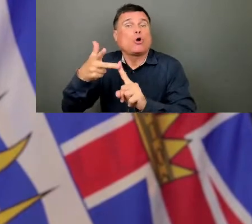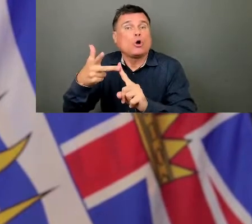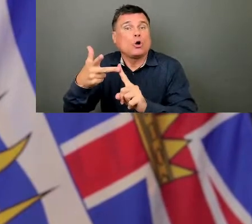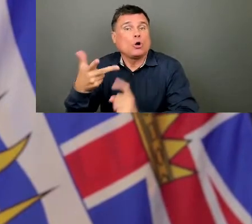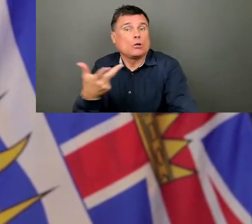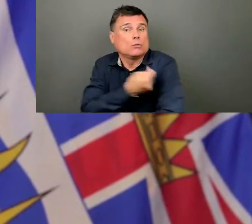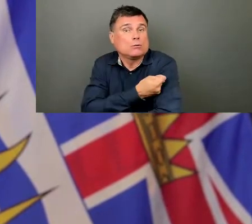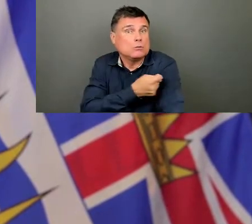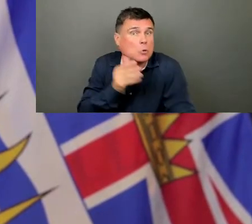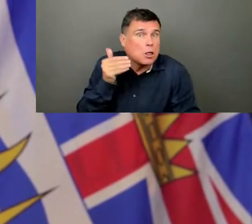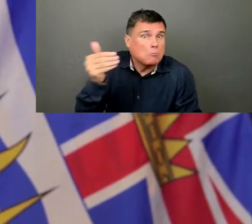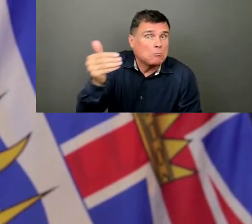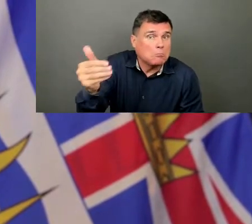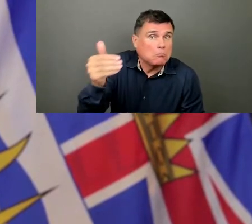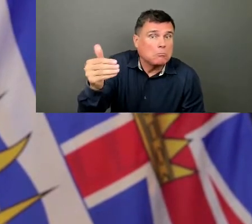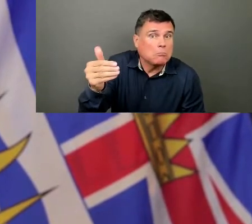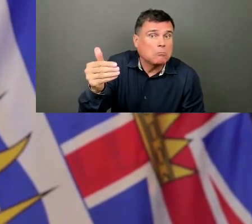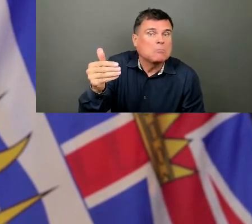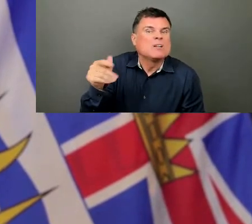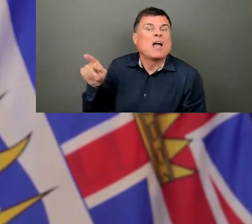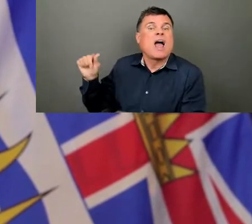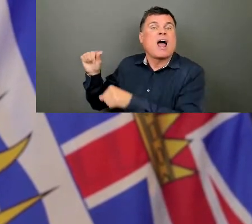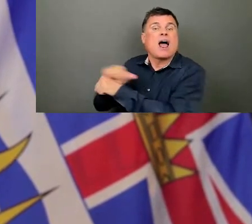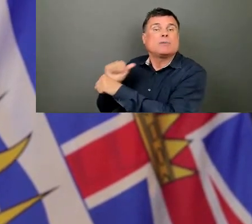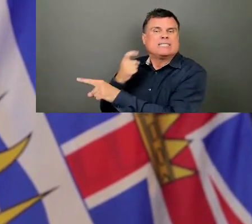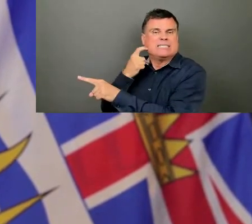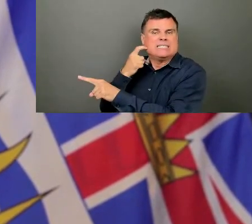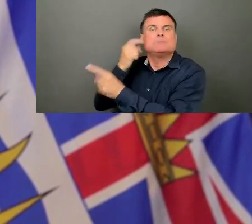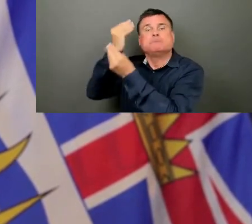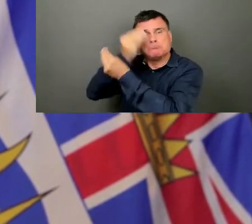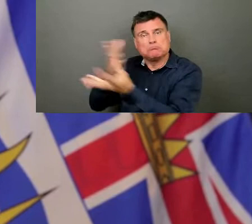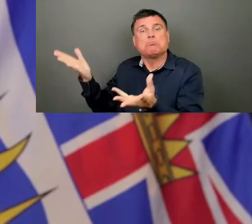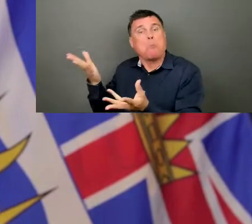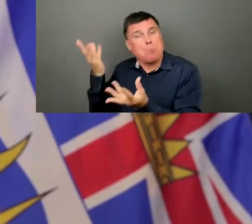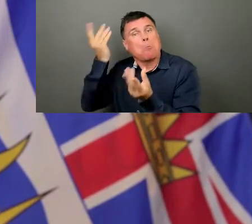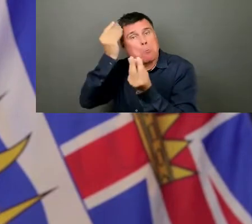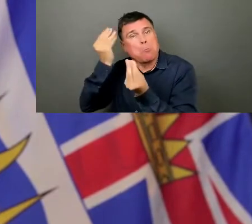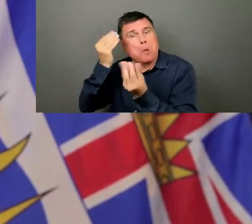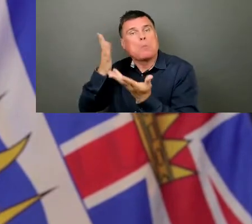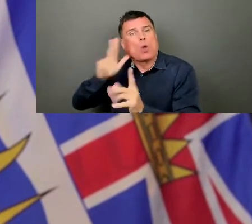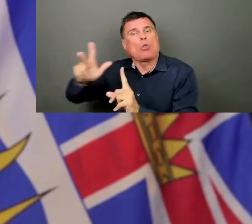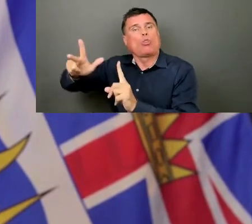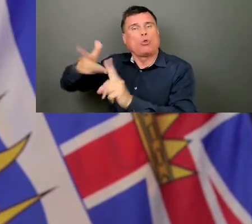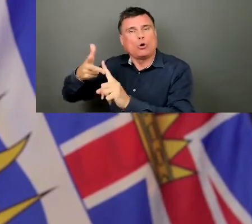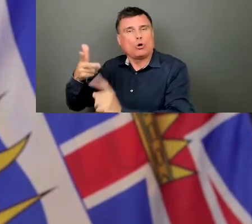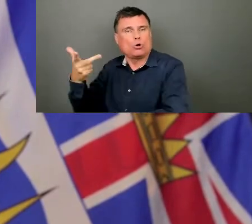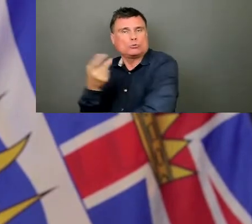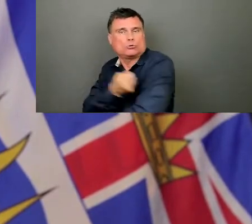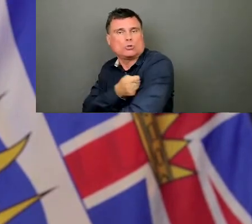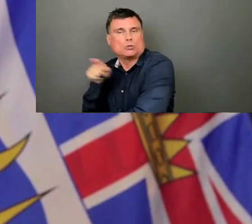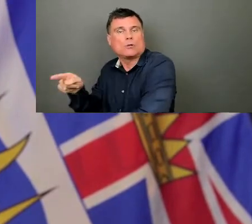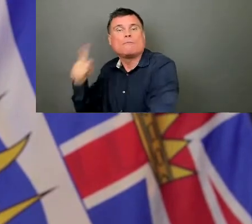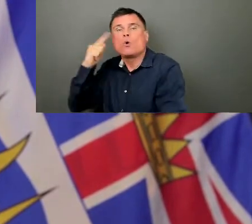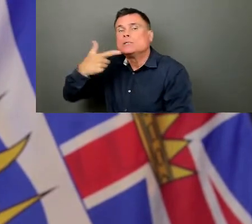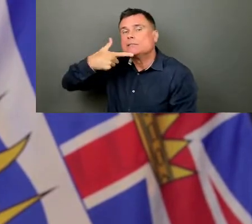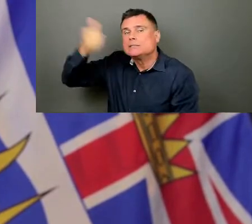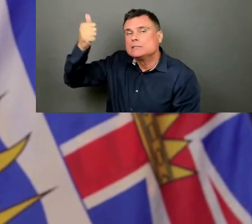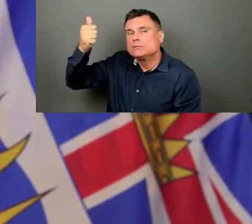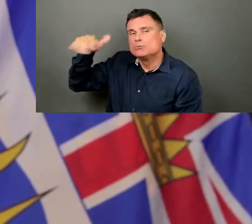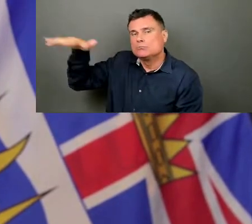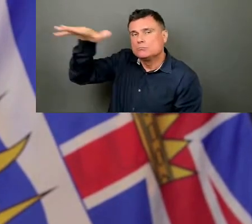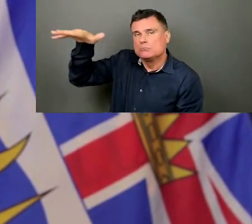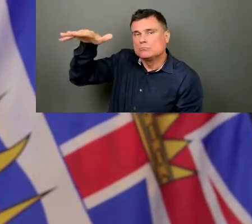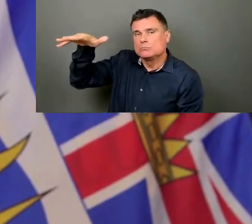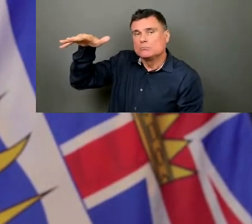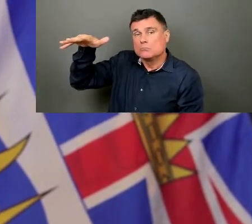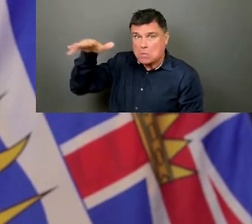seniors. When could we see that happen in BC and for whom? Yeah, so that's something that we've been following the